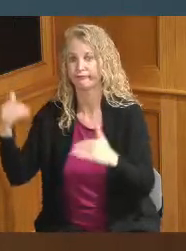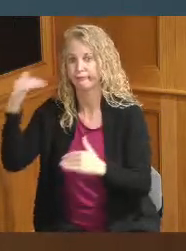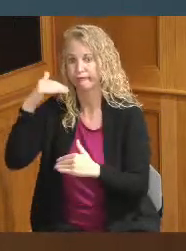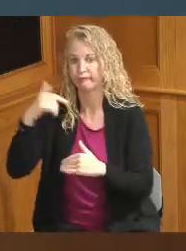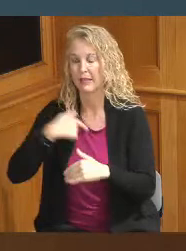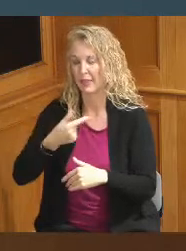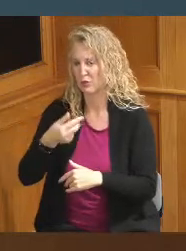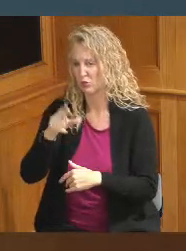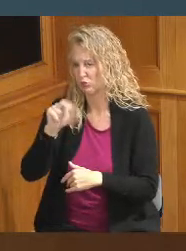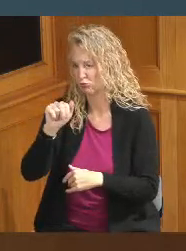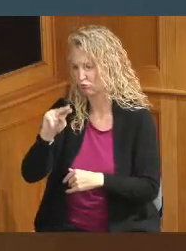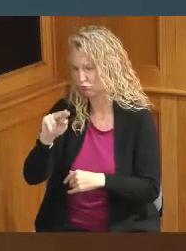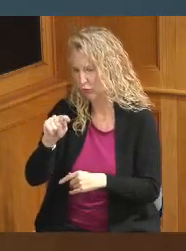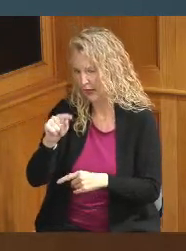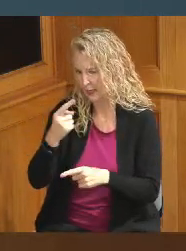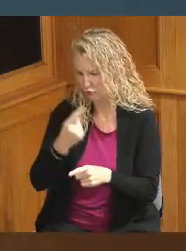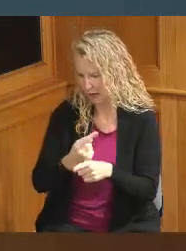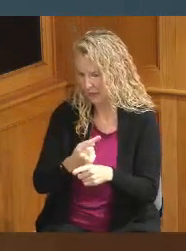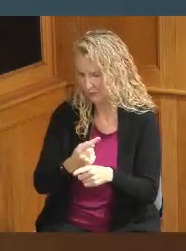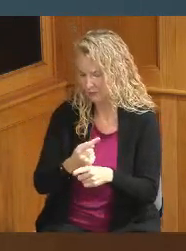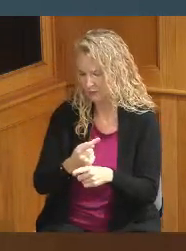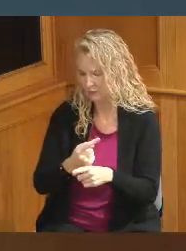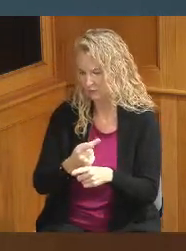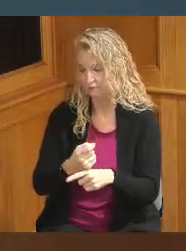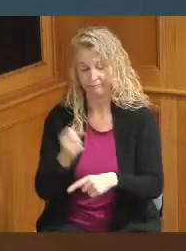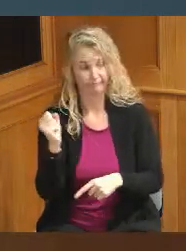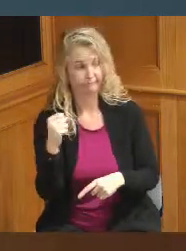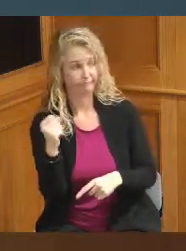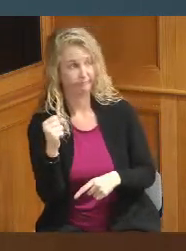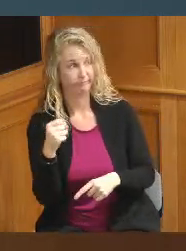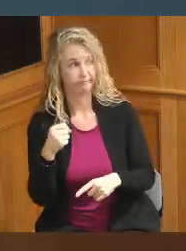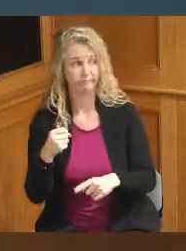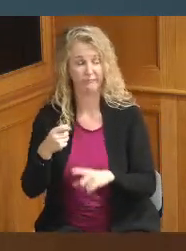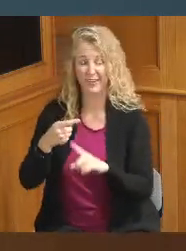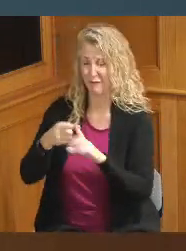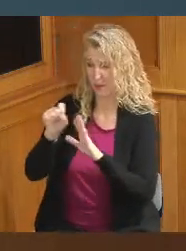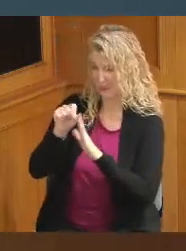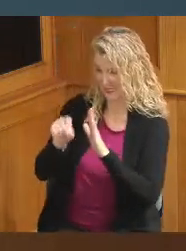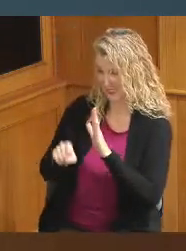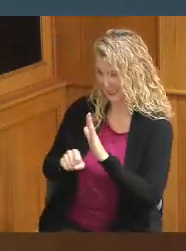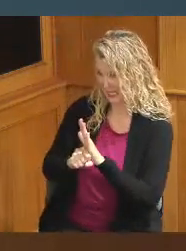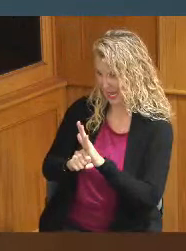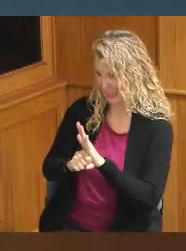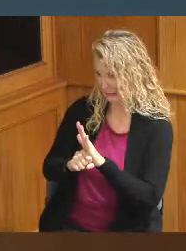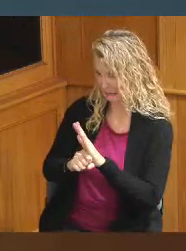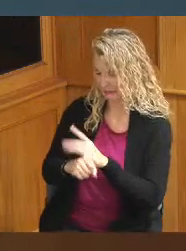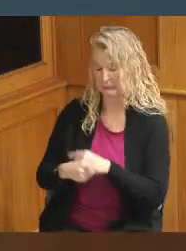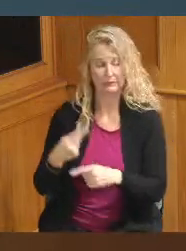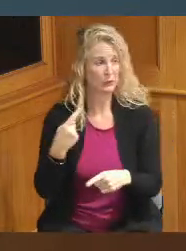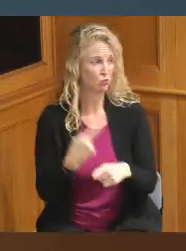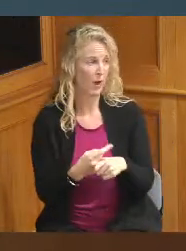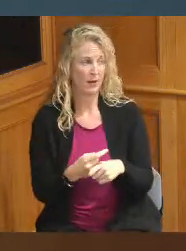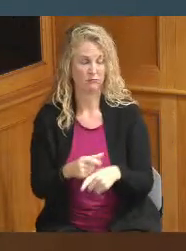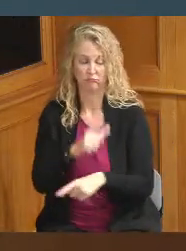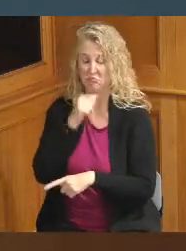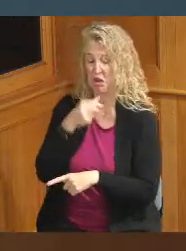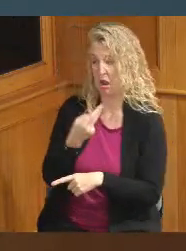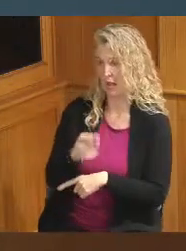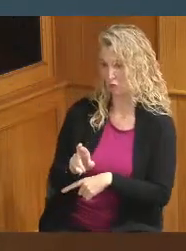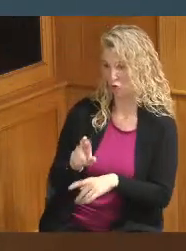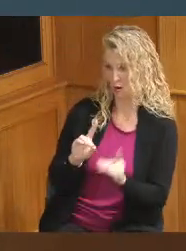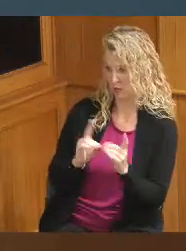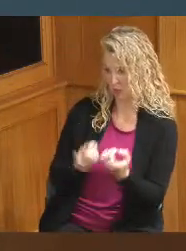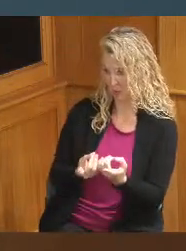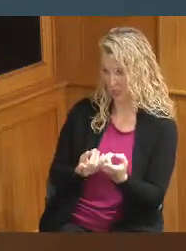is a grant that came in from the state of Ohio. It didn't come in through our HR department